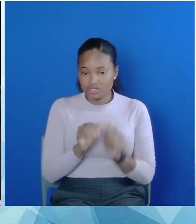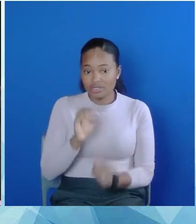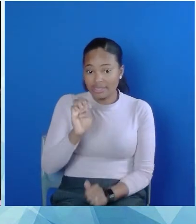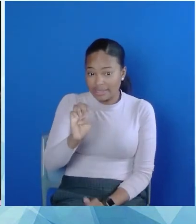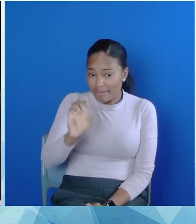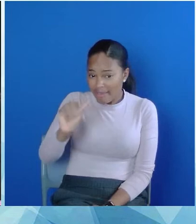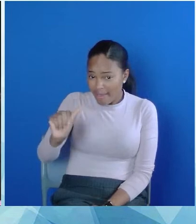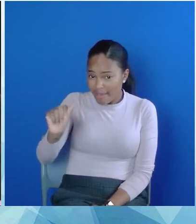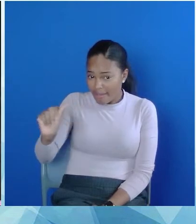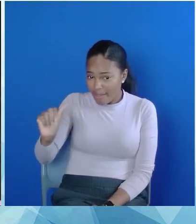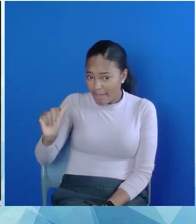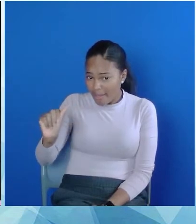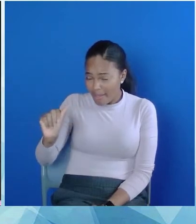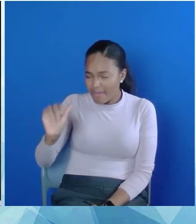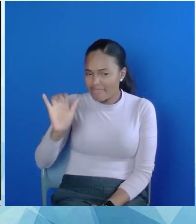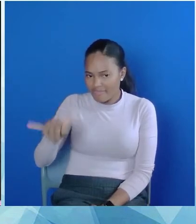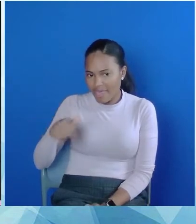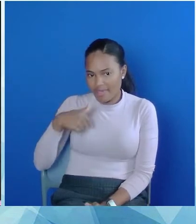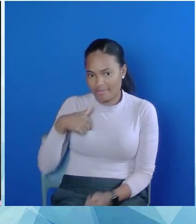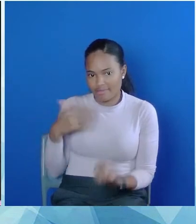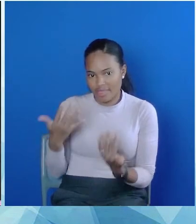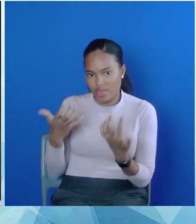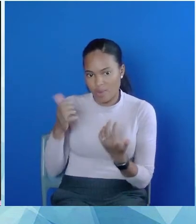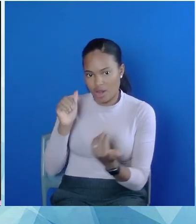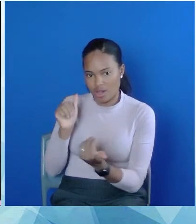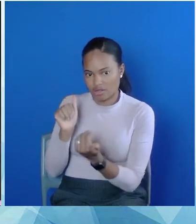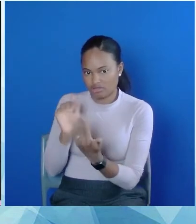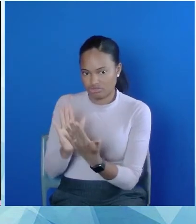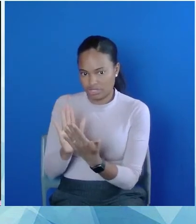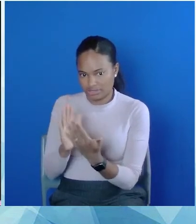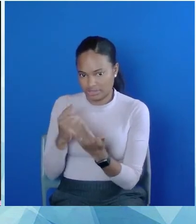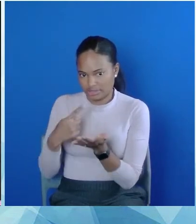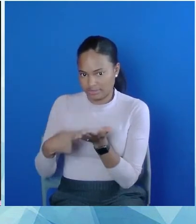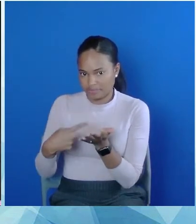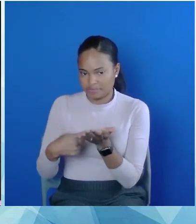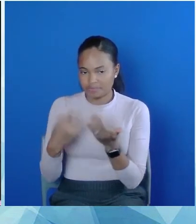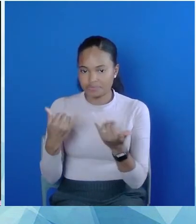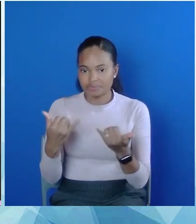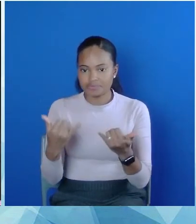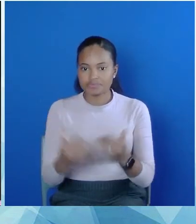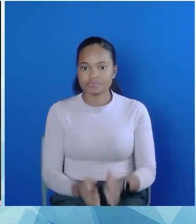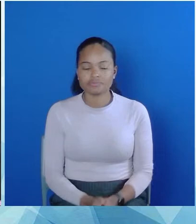BAA is one that I wanted to address. GBEA.